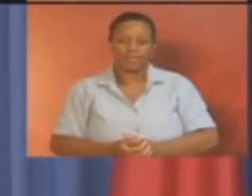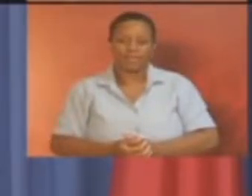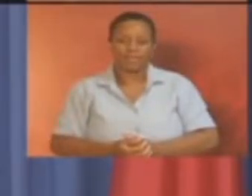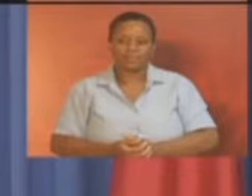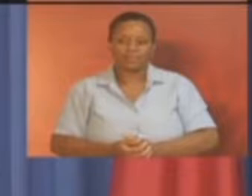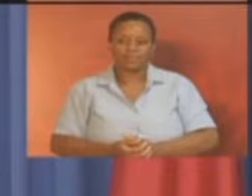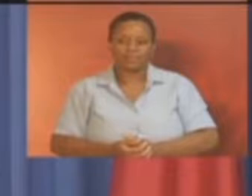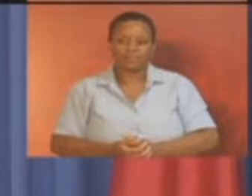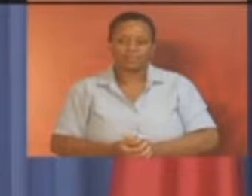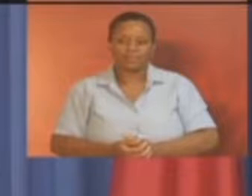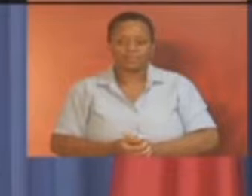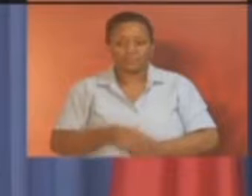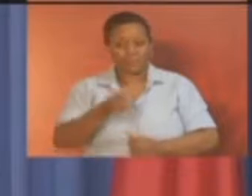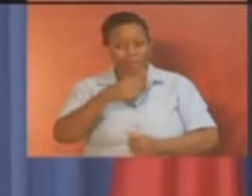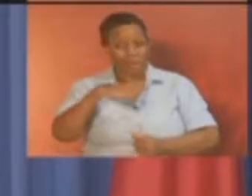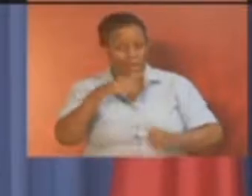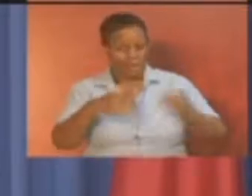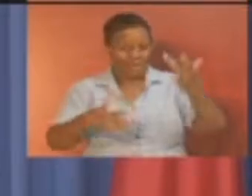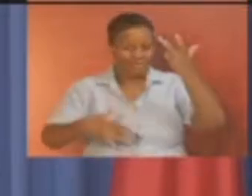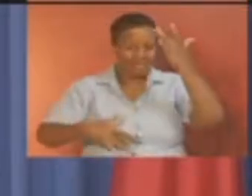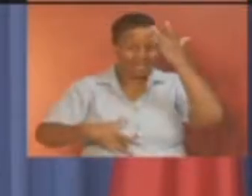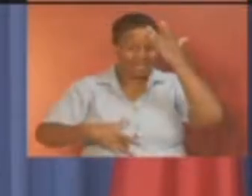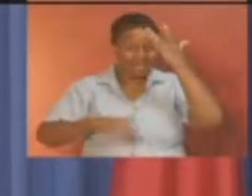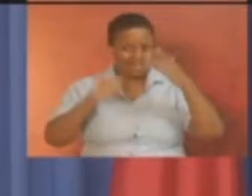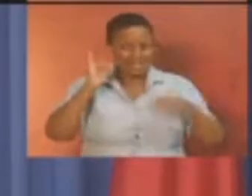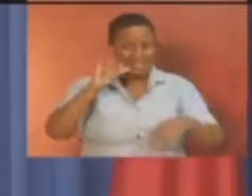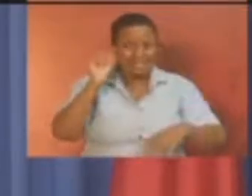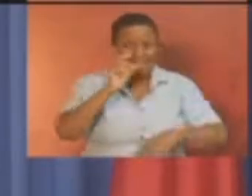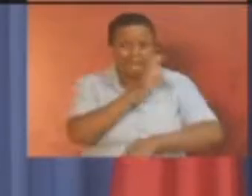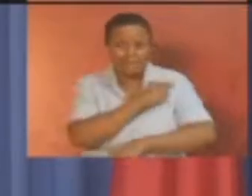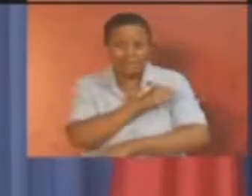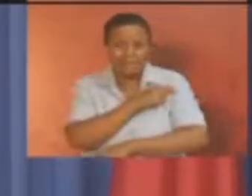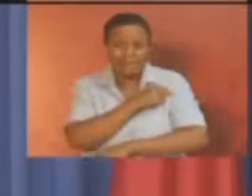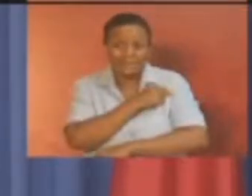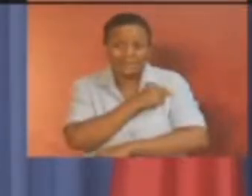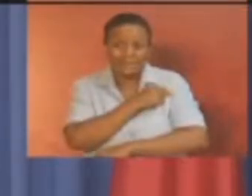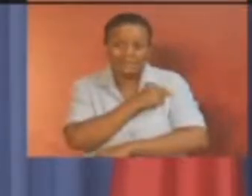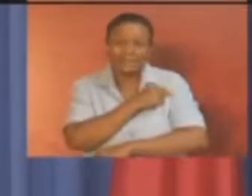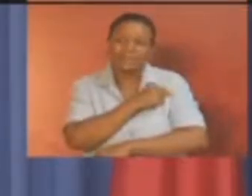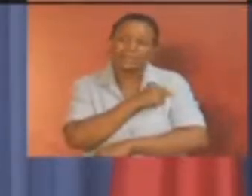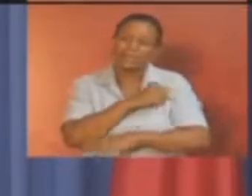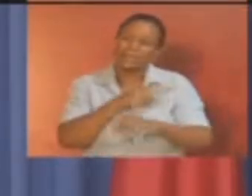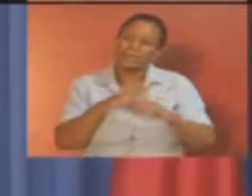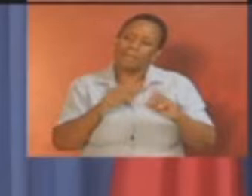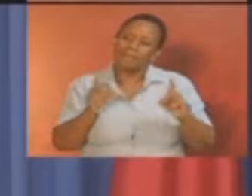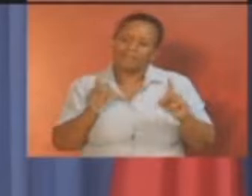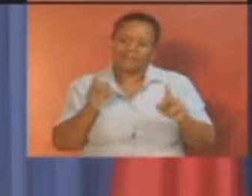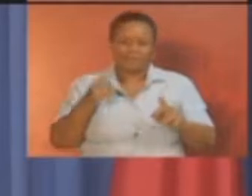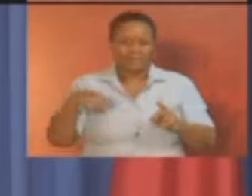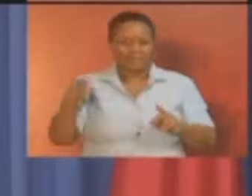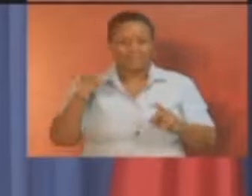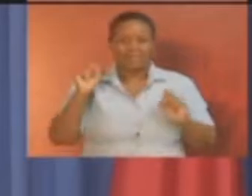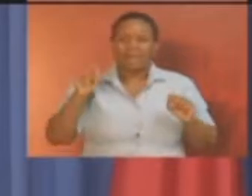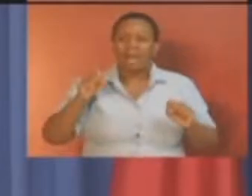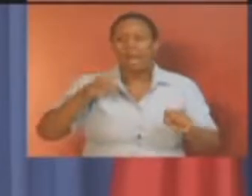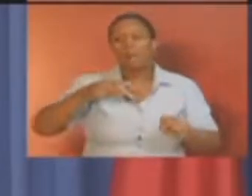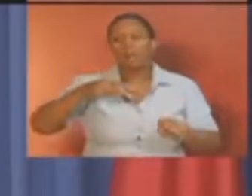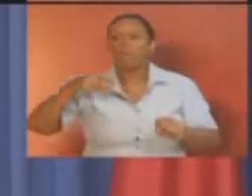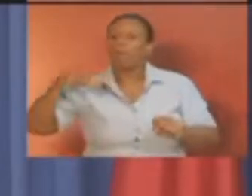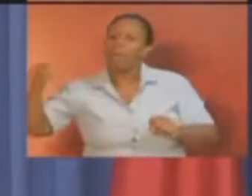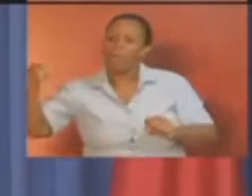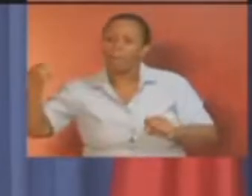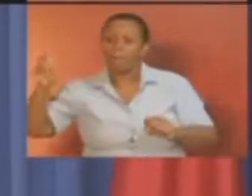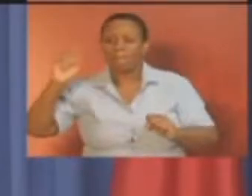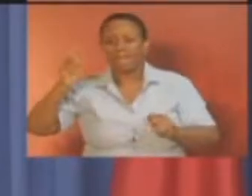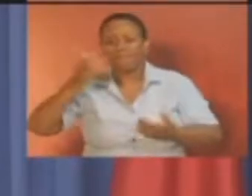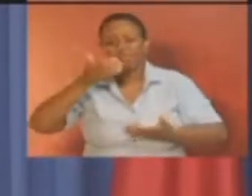being ill and requiring hospital care and those that can walk around but need oxygen and less monitoring.